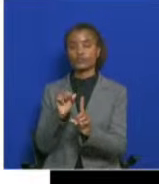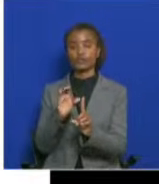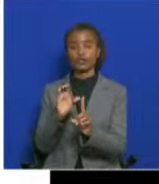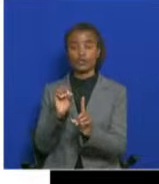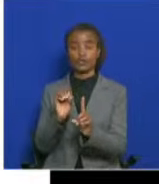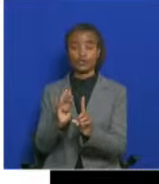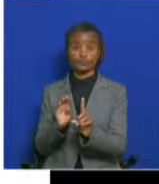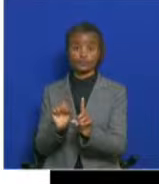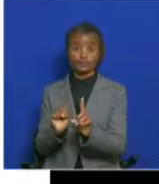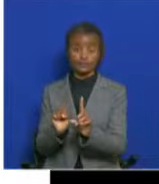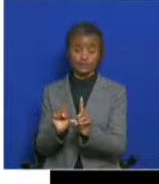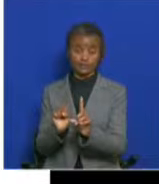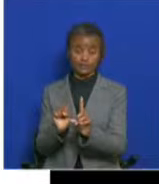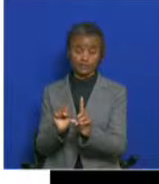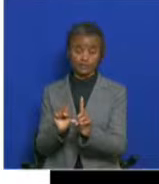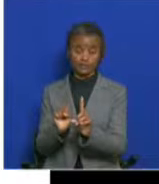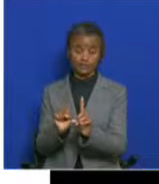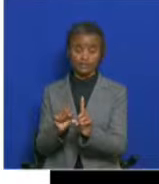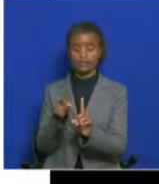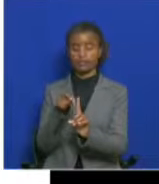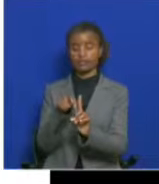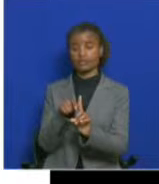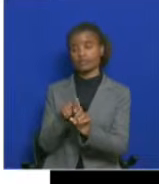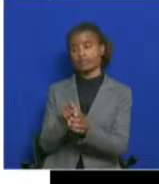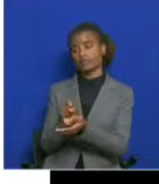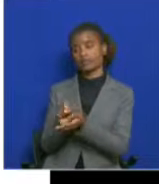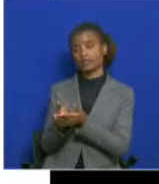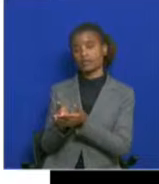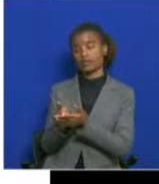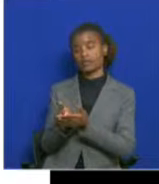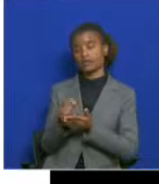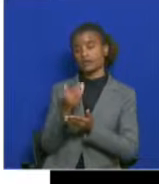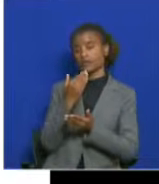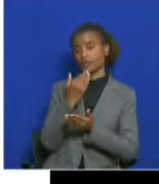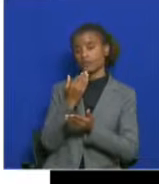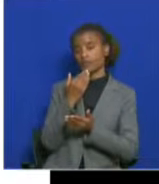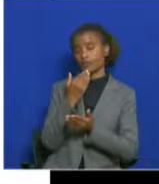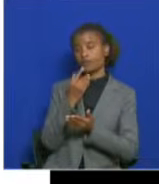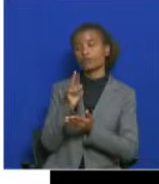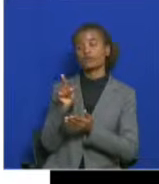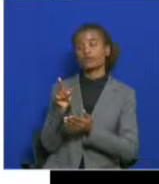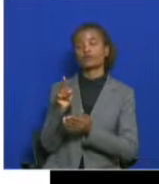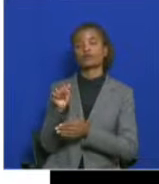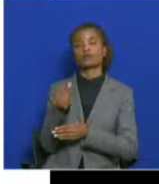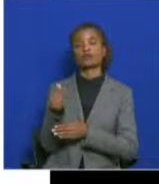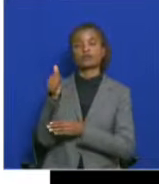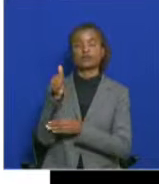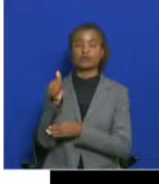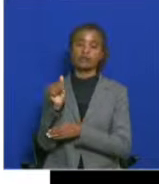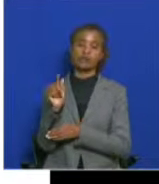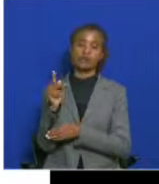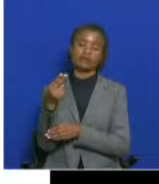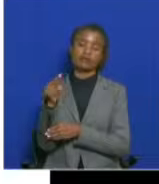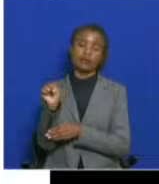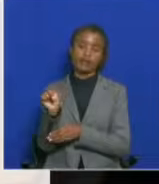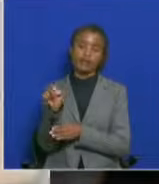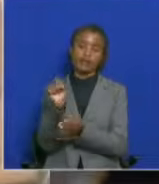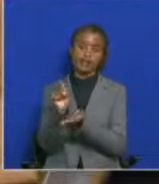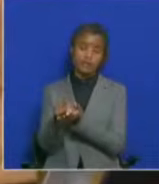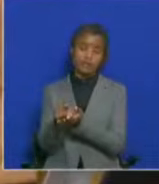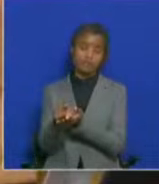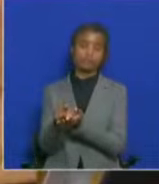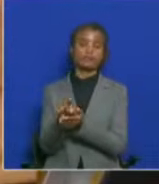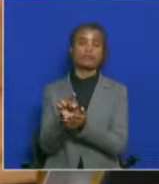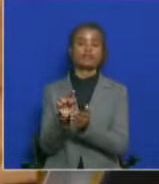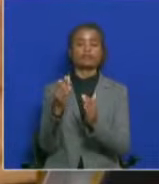who's writing there? Yes, that's General Khan. That's General Khan. Okay, and then the next one? That's